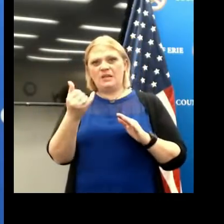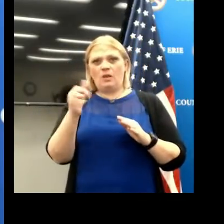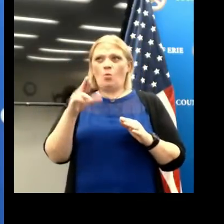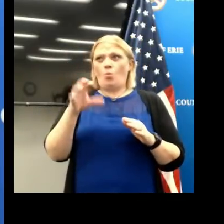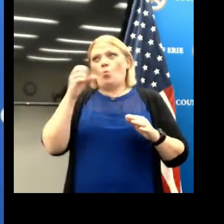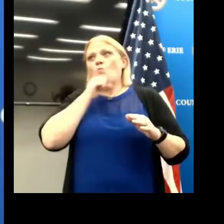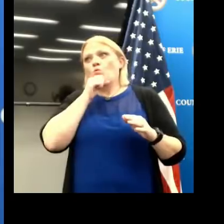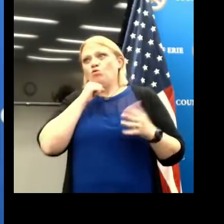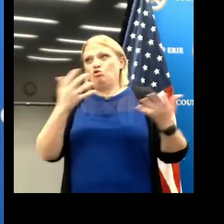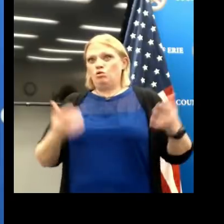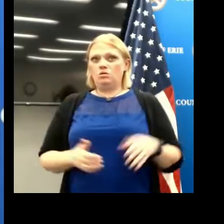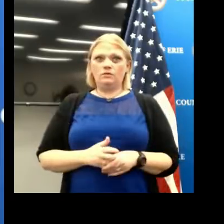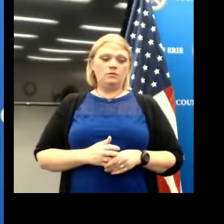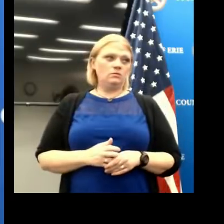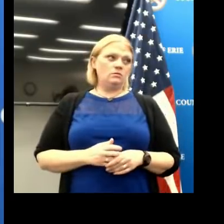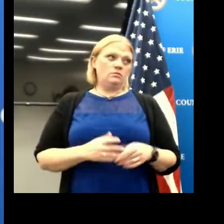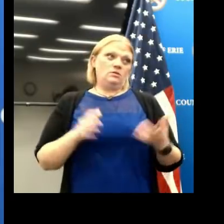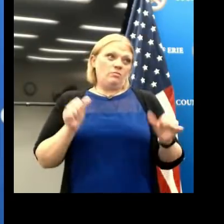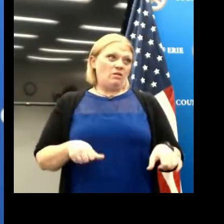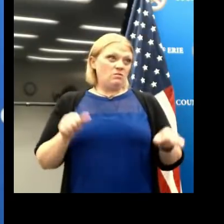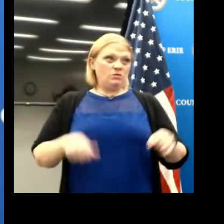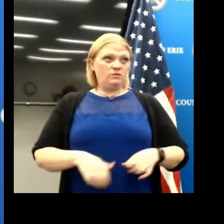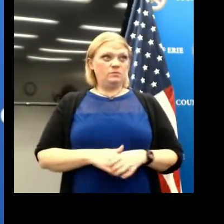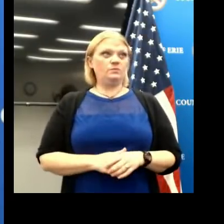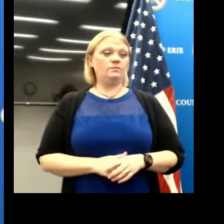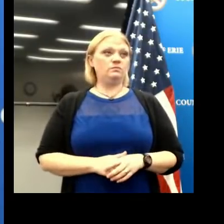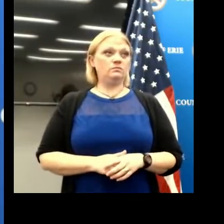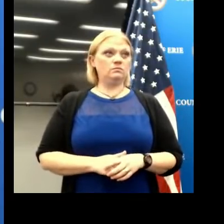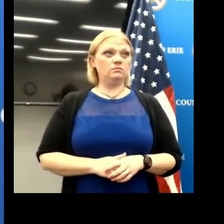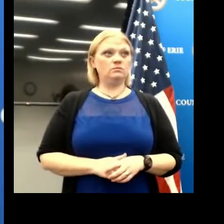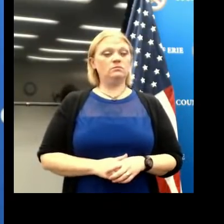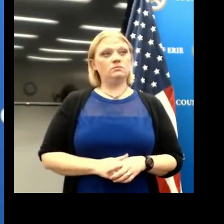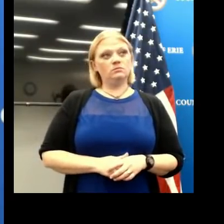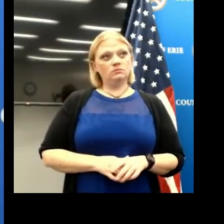orange. It is quite possible.